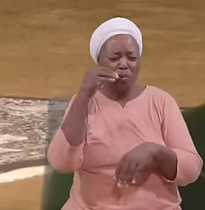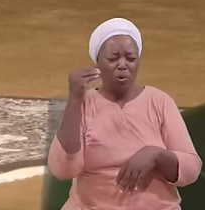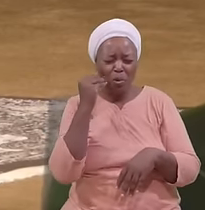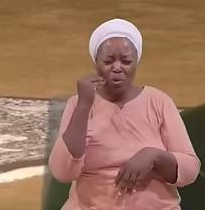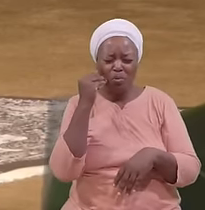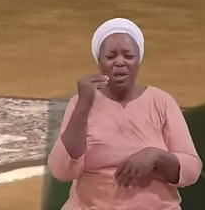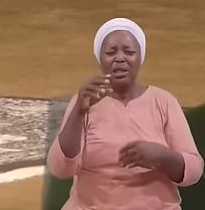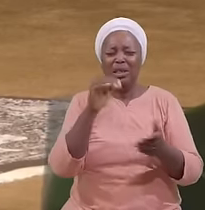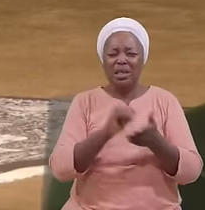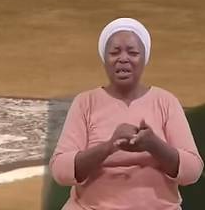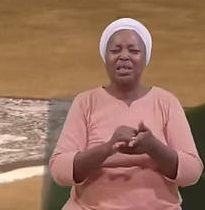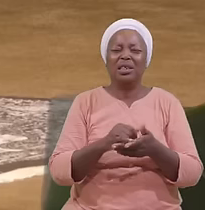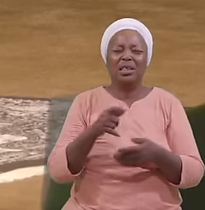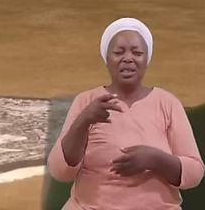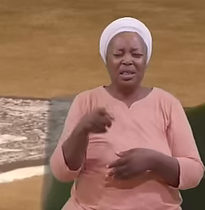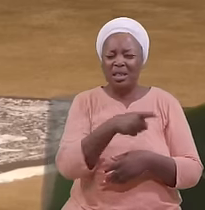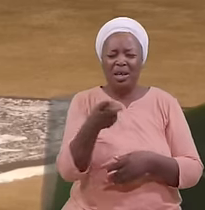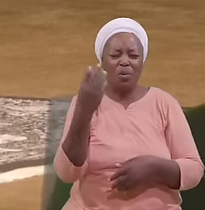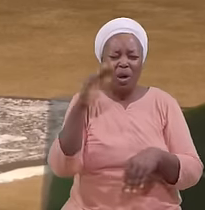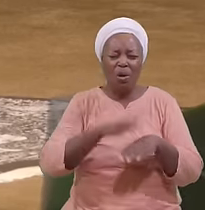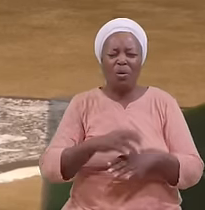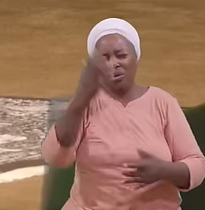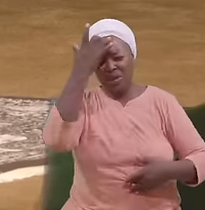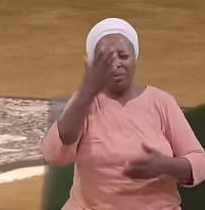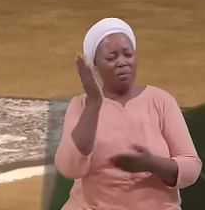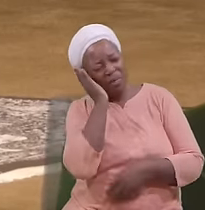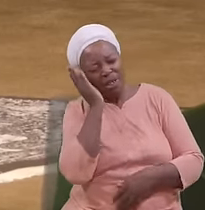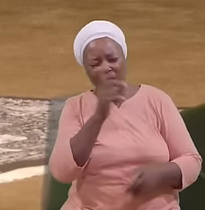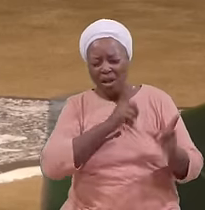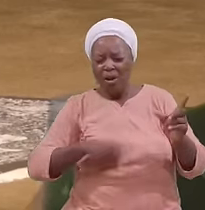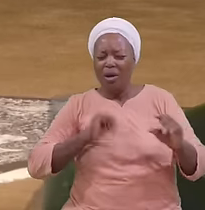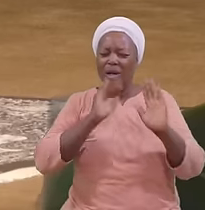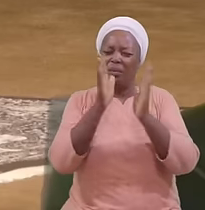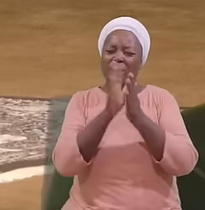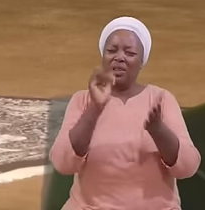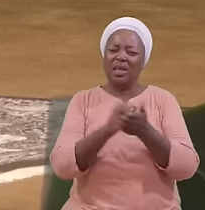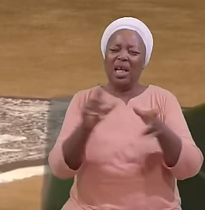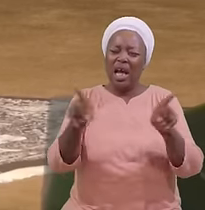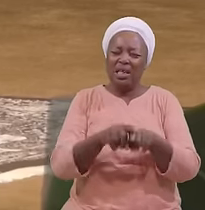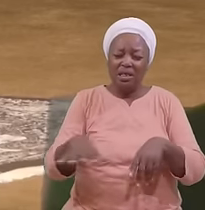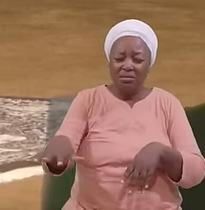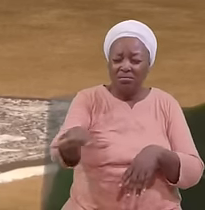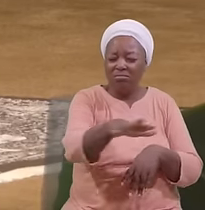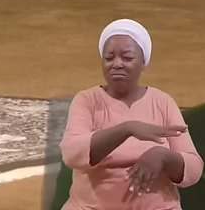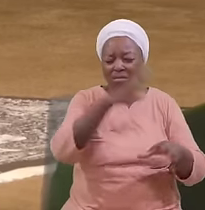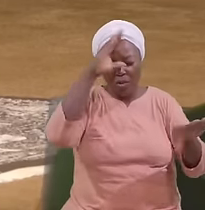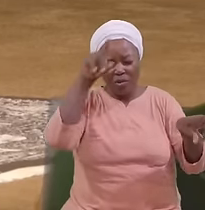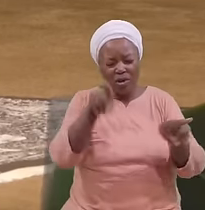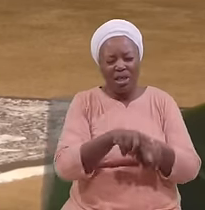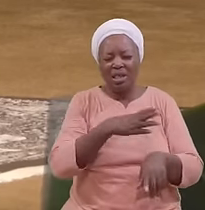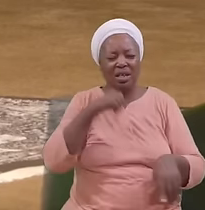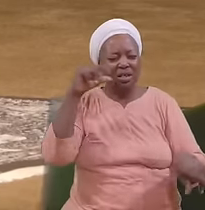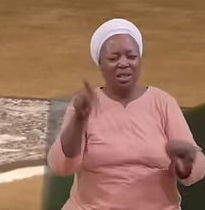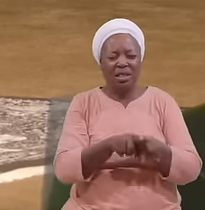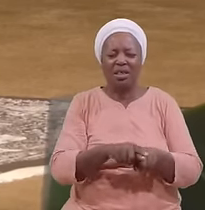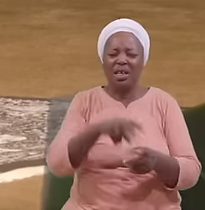that they are on their sick bed, Lord, I pray, as these brothers and sisters stand